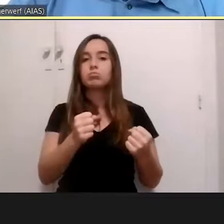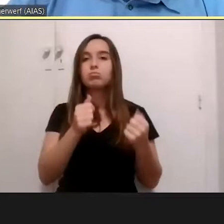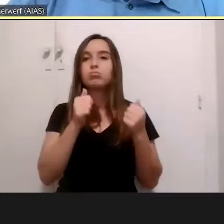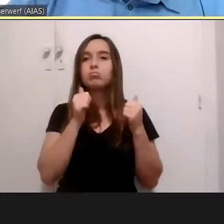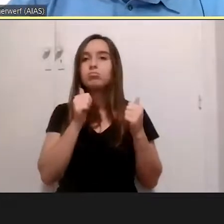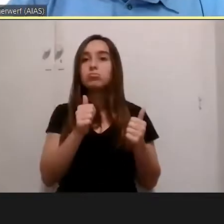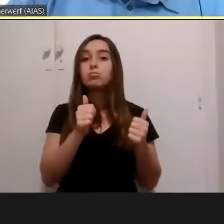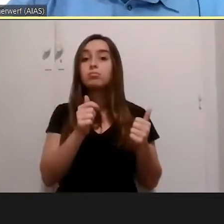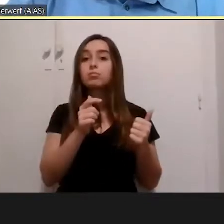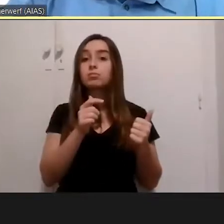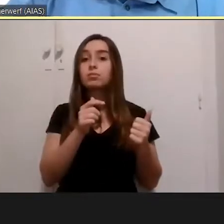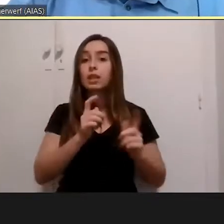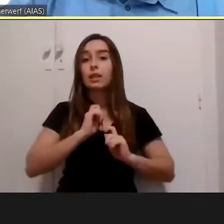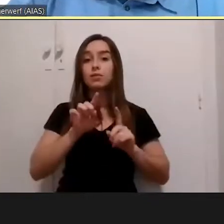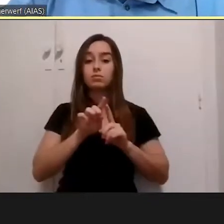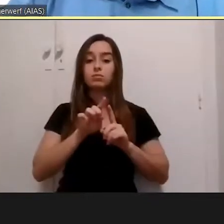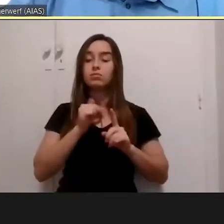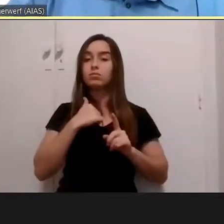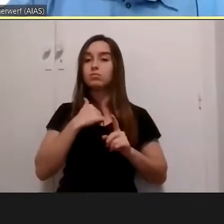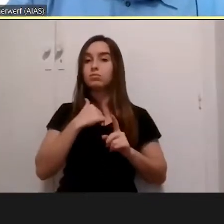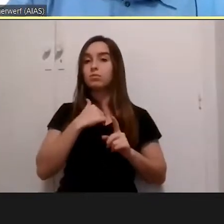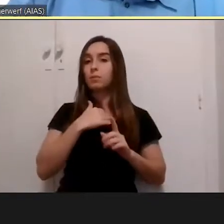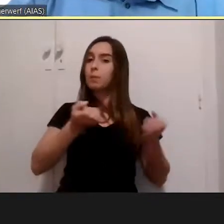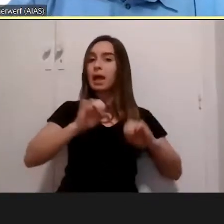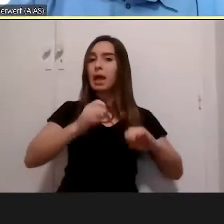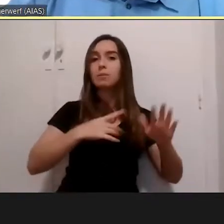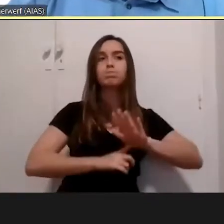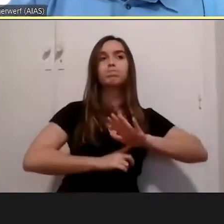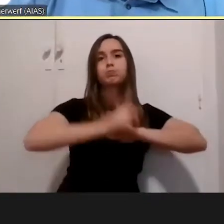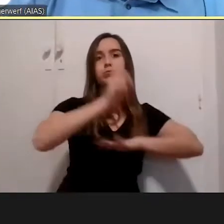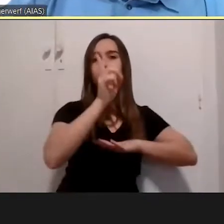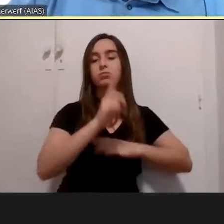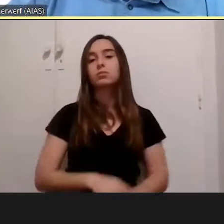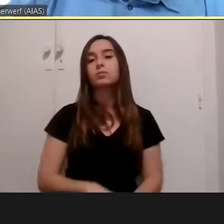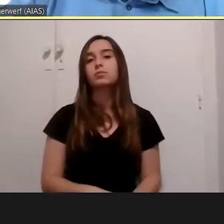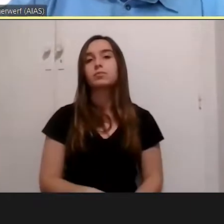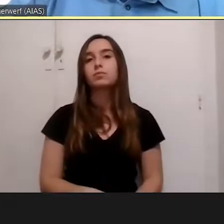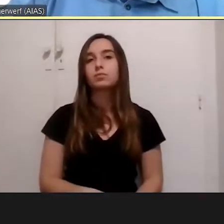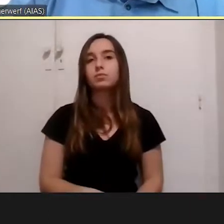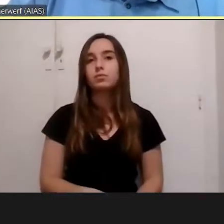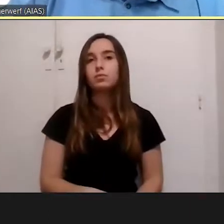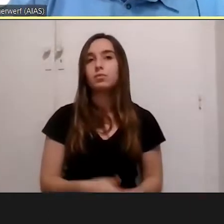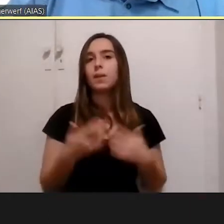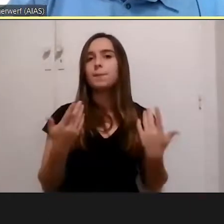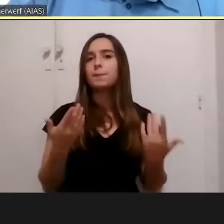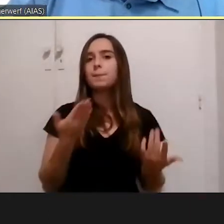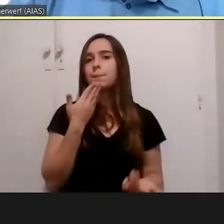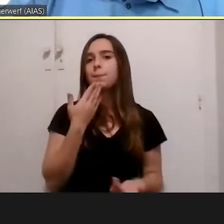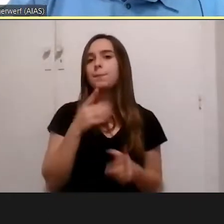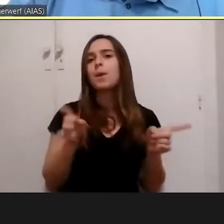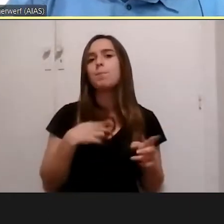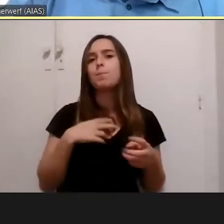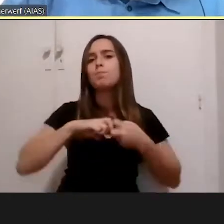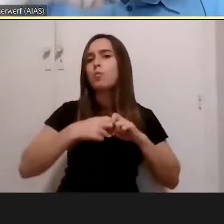change the game in this field. The problem is, of course, what happens if services are not accessible. And